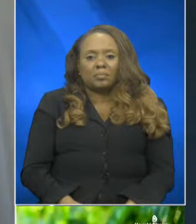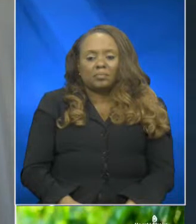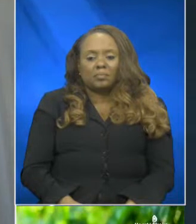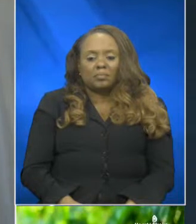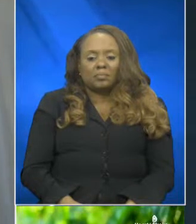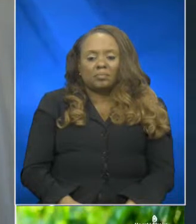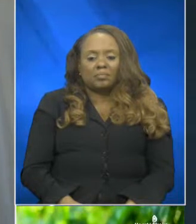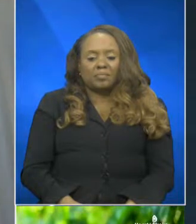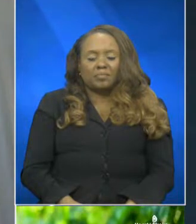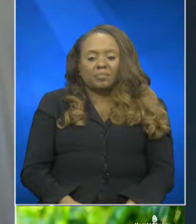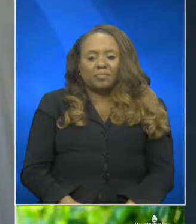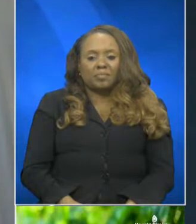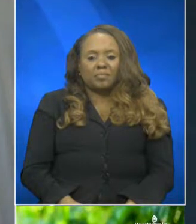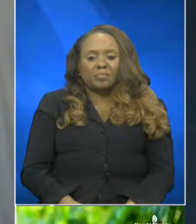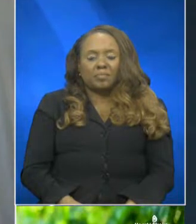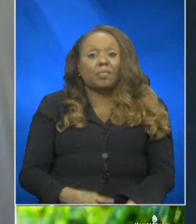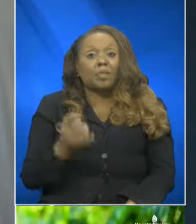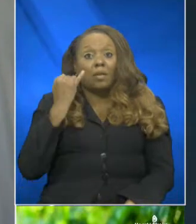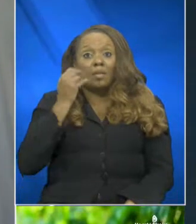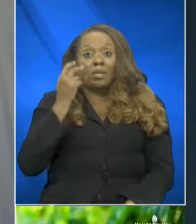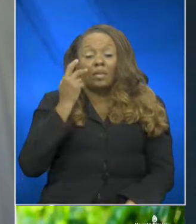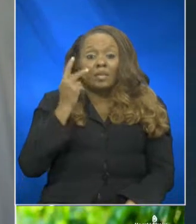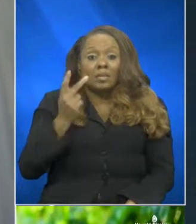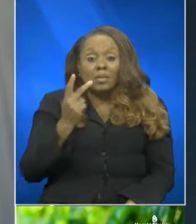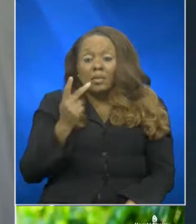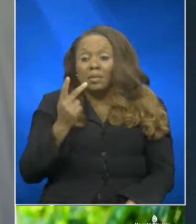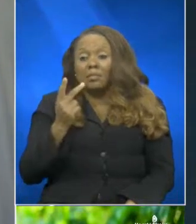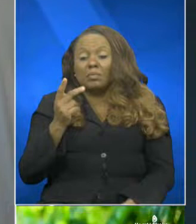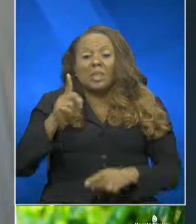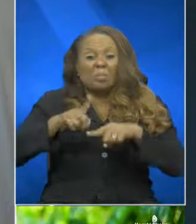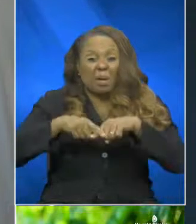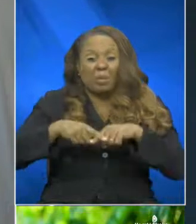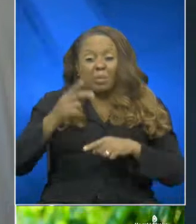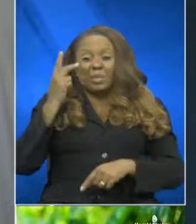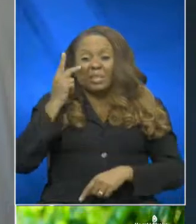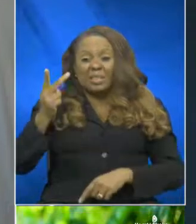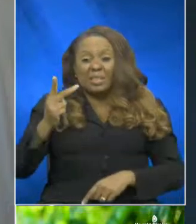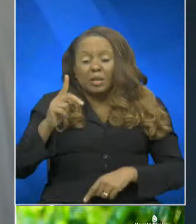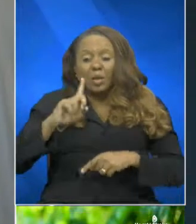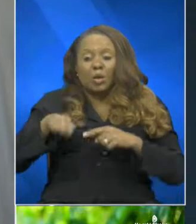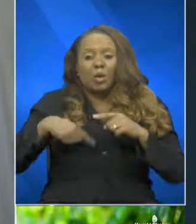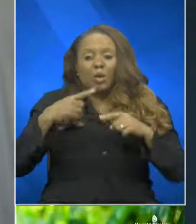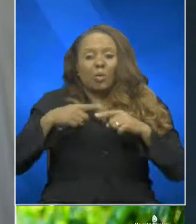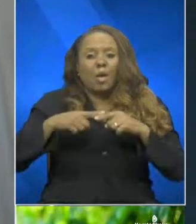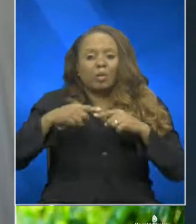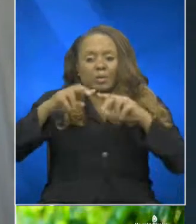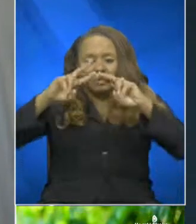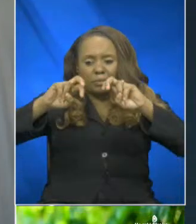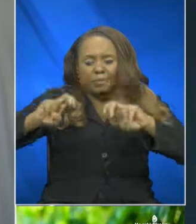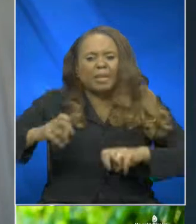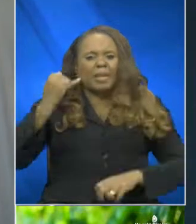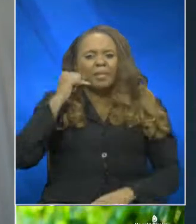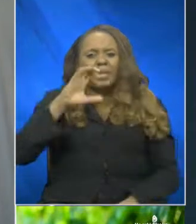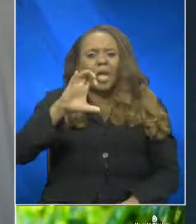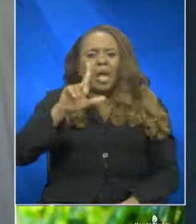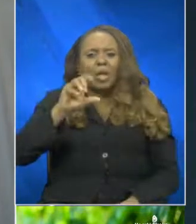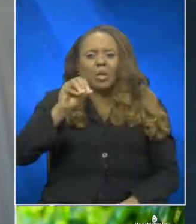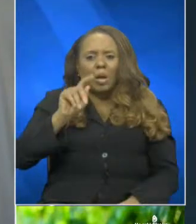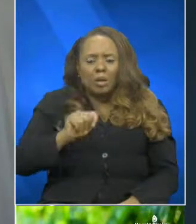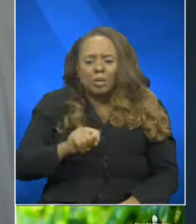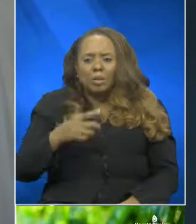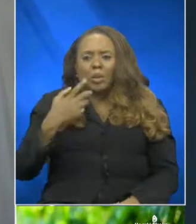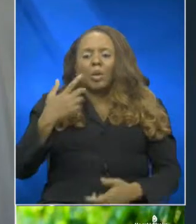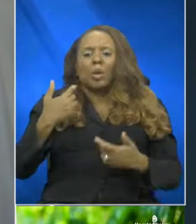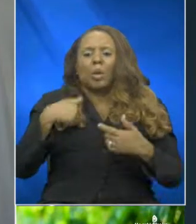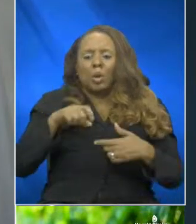we begin to start the intravenous medication and put the medication in the veins to get rid of that clot. Okay. Believe me, I can feel